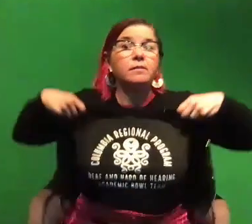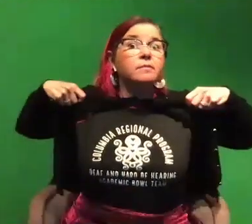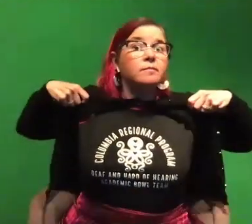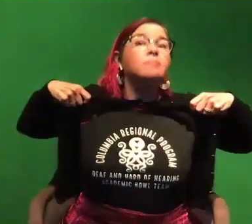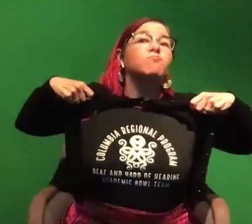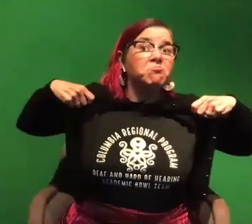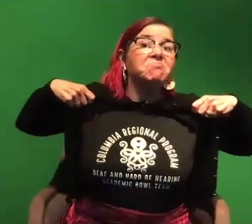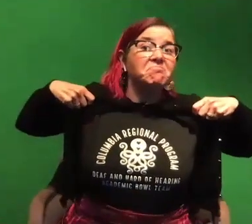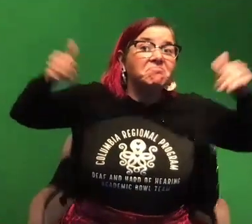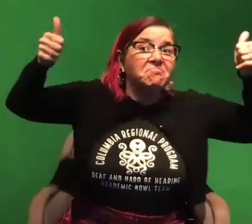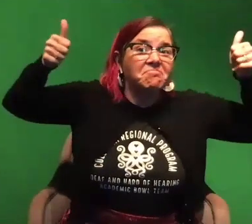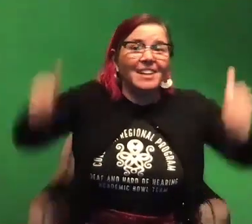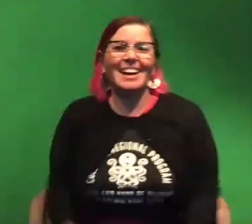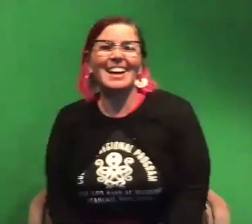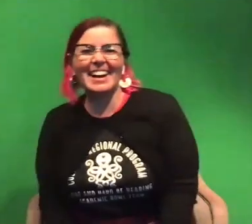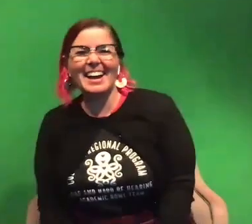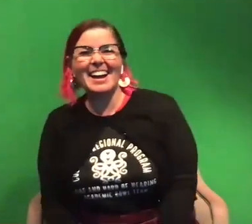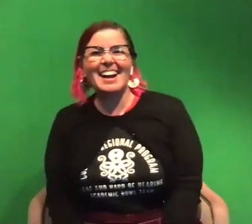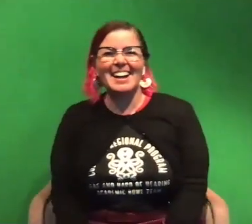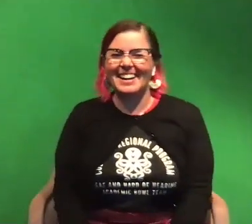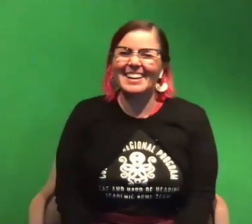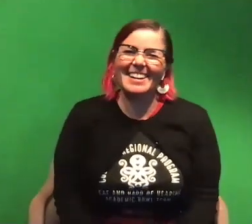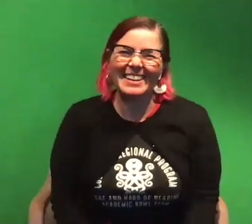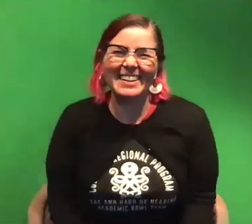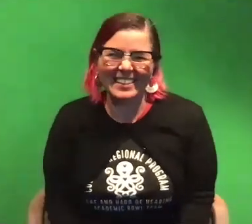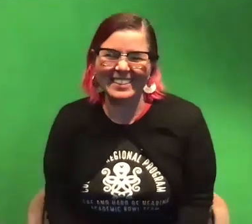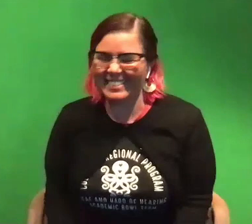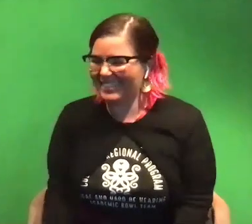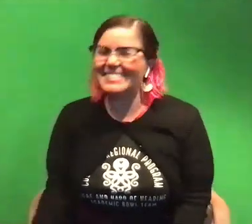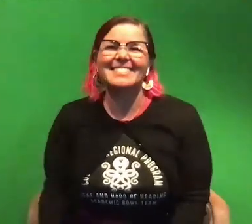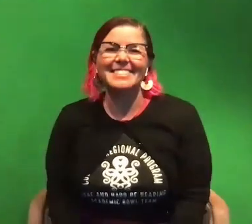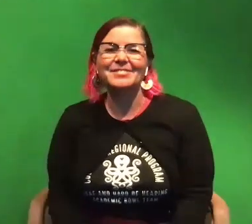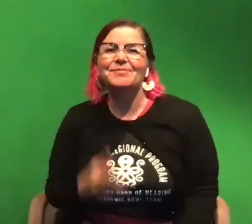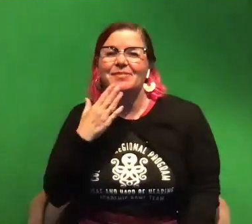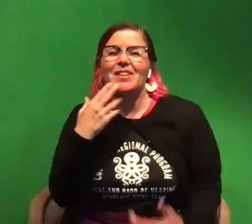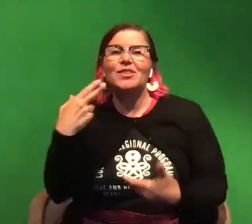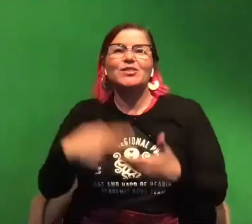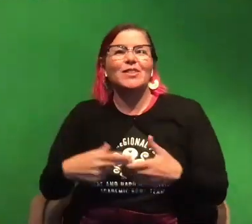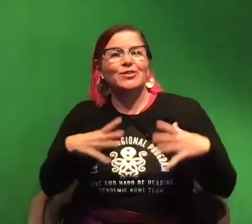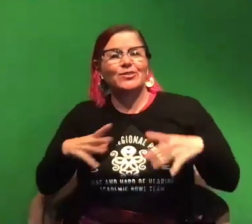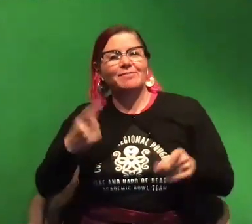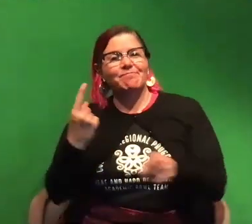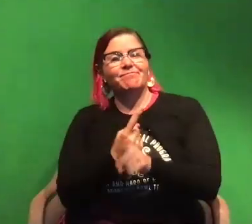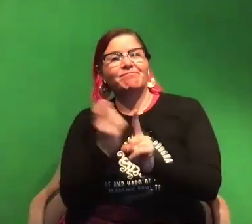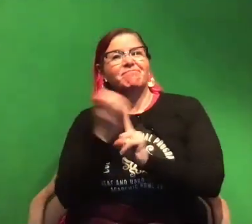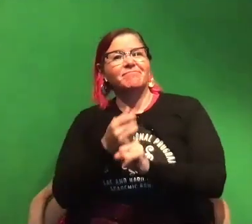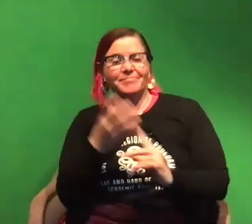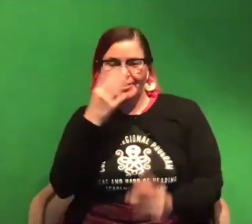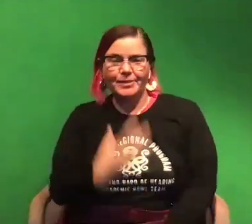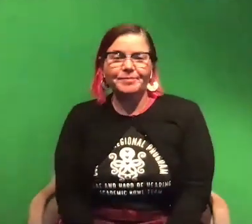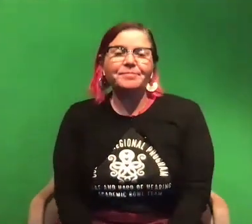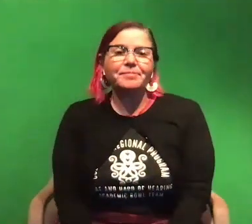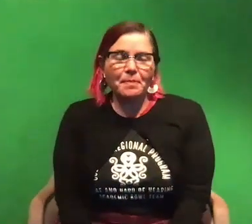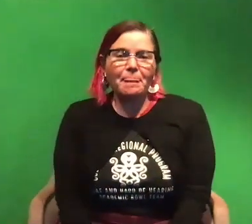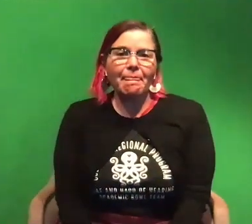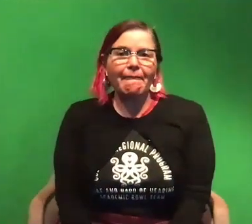today. Hell yeah, that is great. Thank you for coming dressed for the occasion. Beautiful.